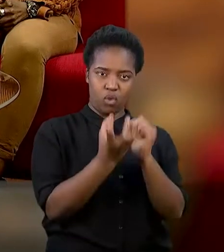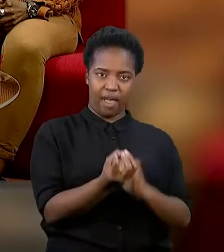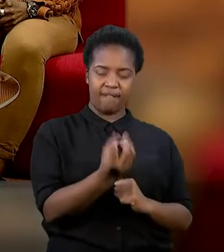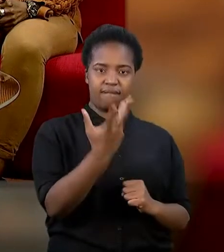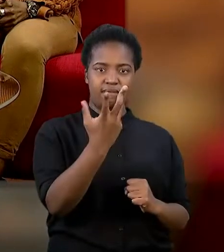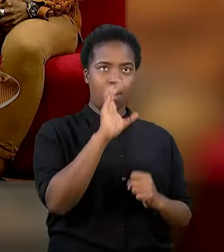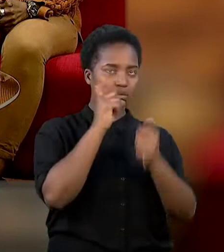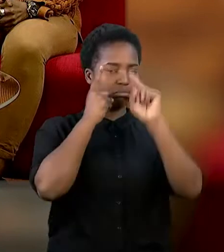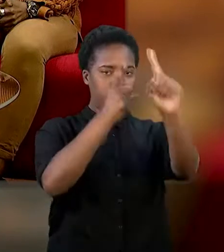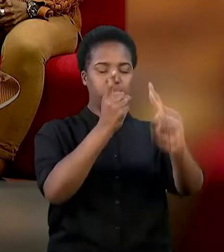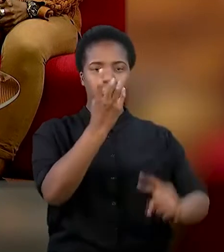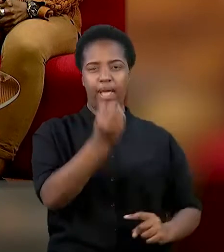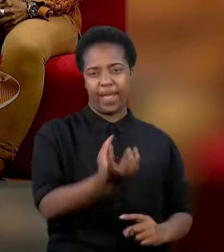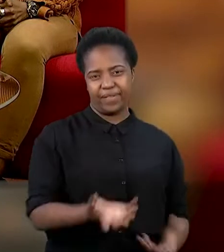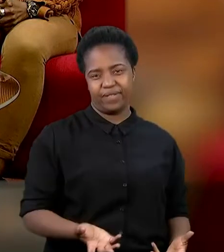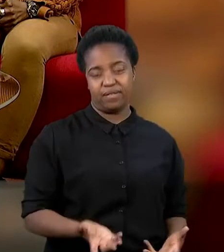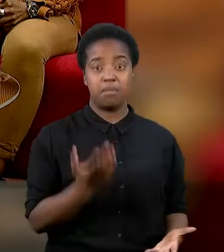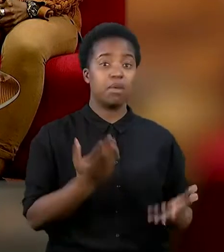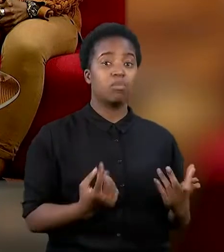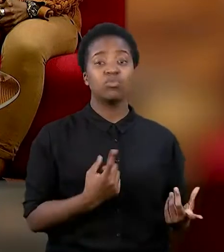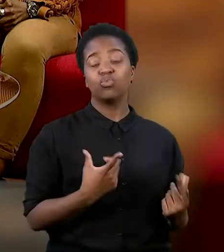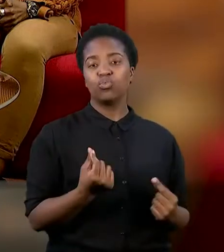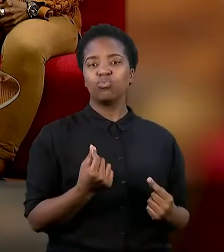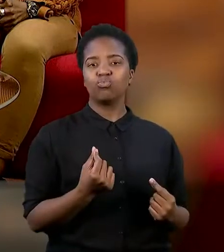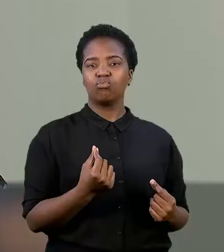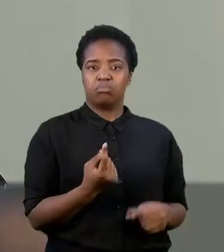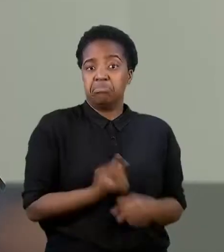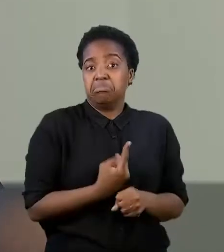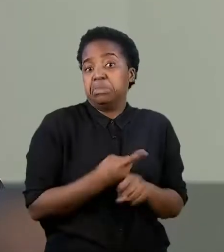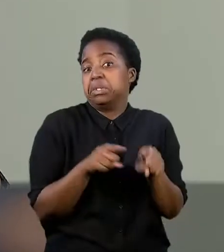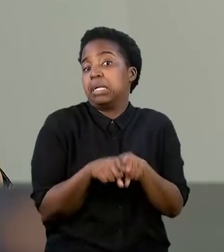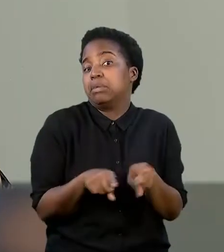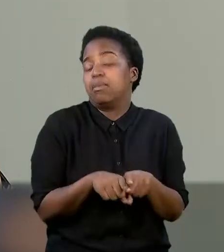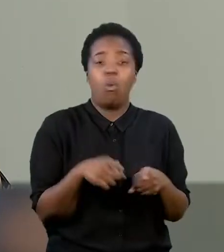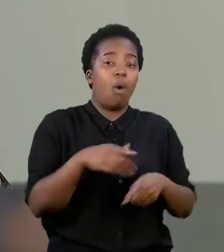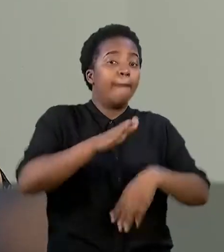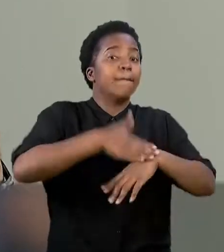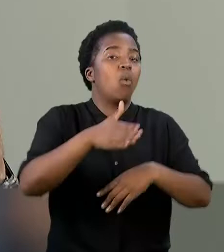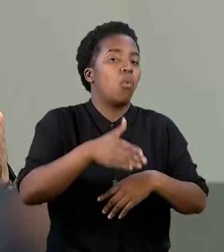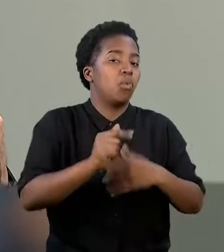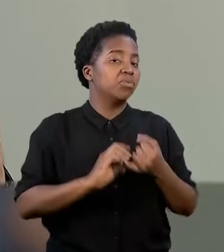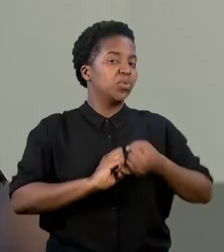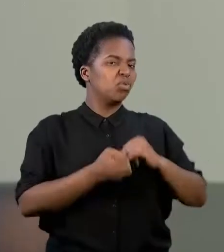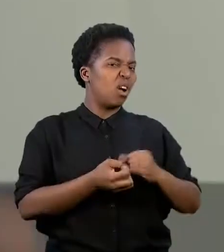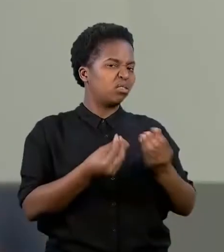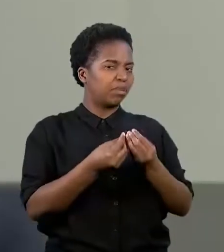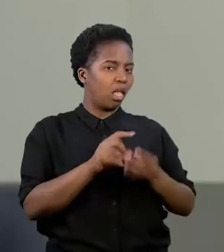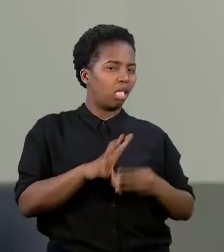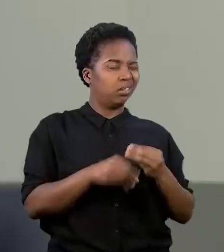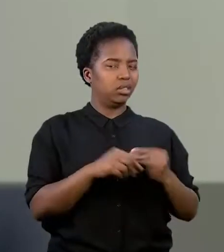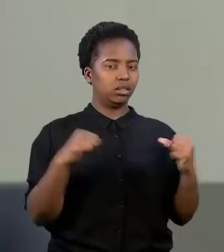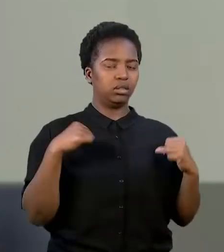and that you're heading for a goal and that you have a goal. Maybe to do what you were doing, or maybe to do even more than you were doing.